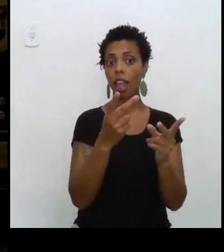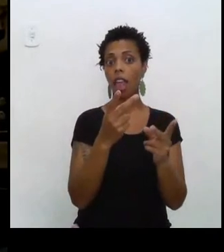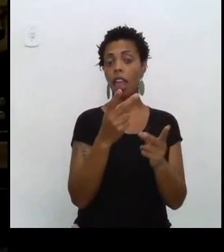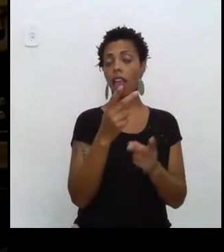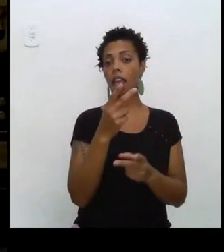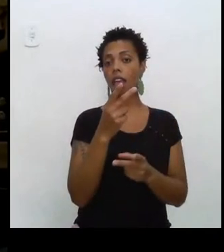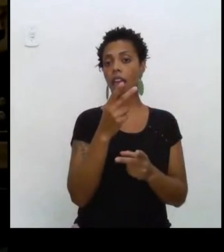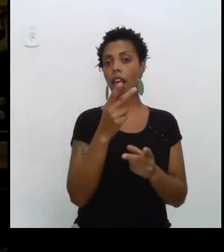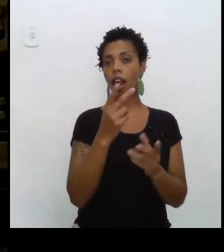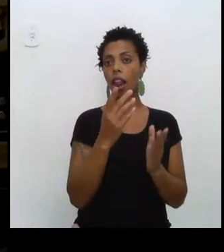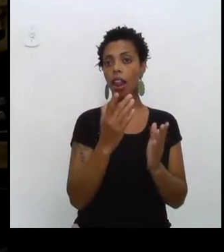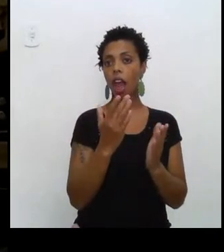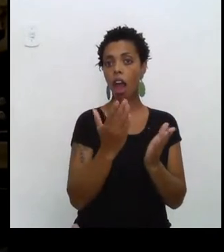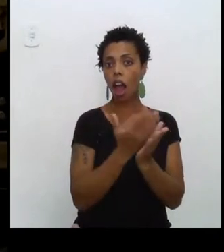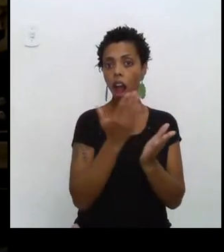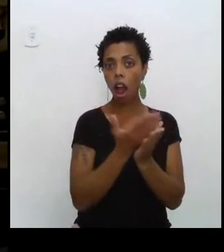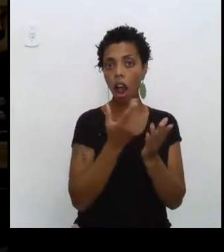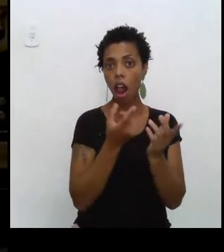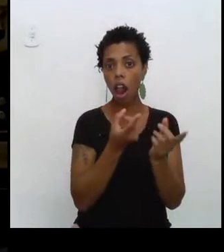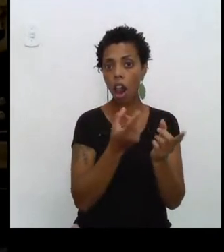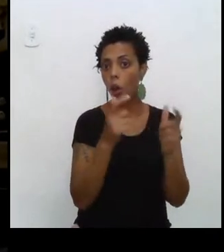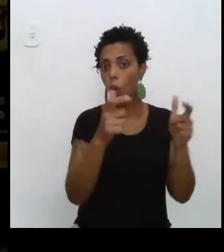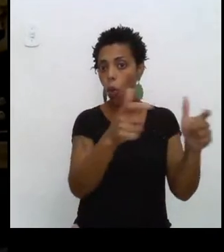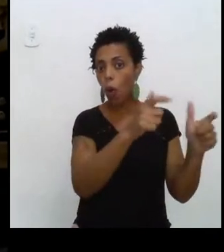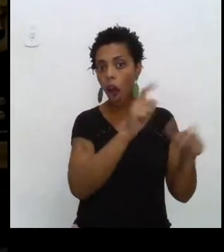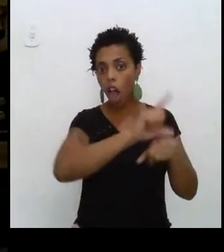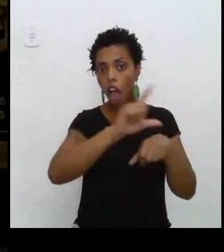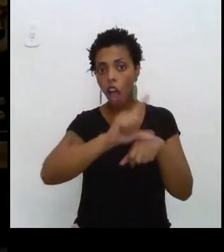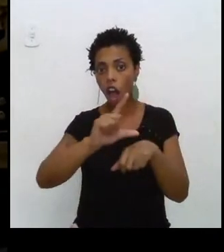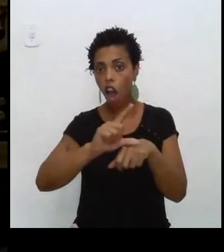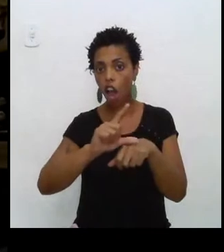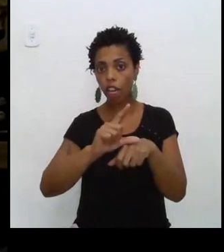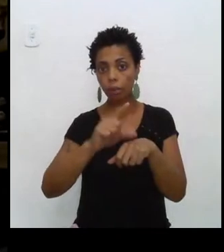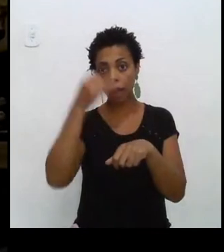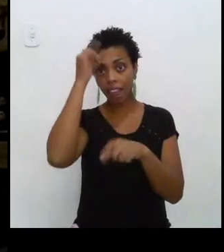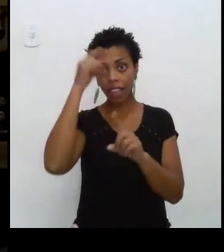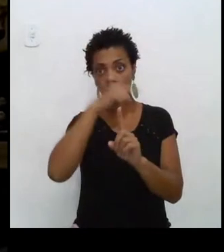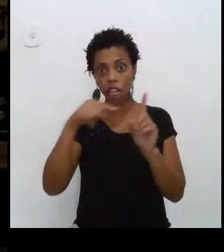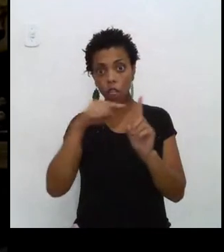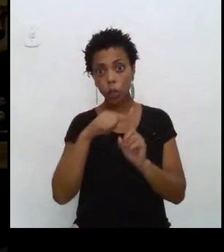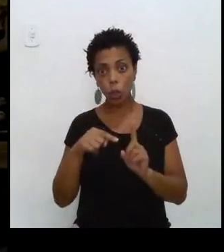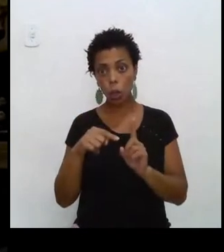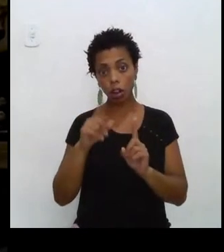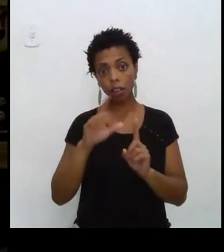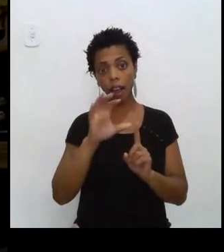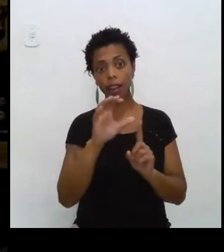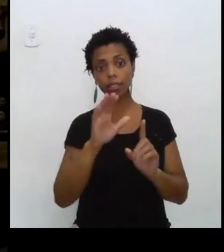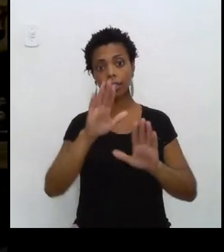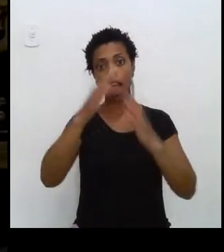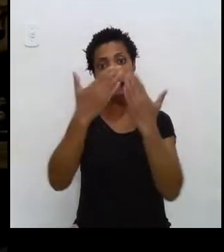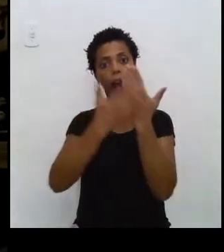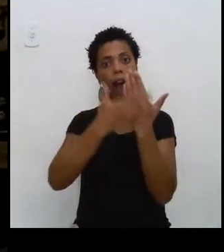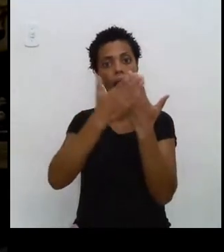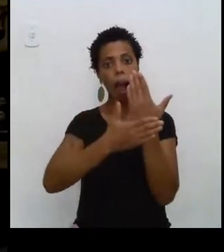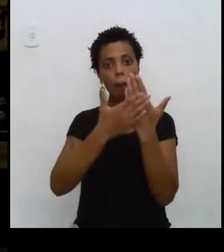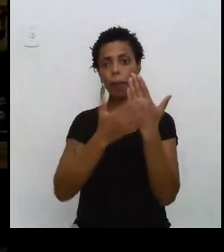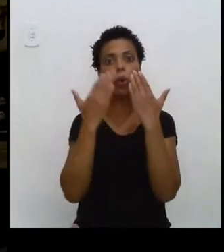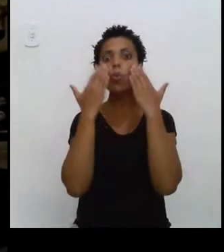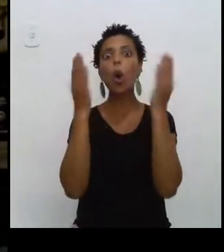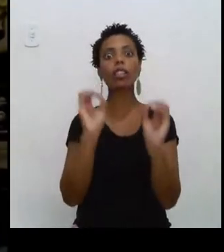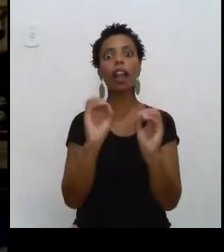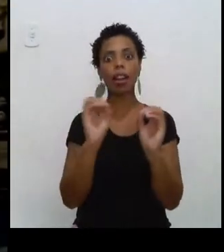Just Can't be activated by hotkey e não but it's about How the aspirant da